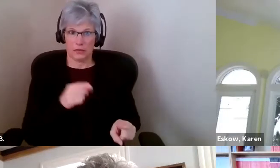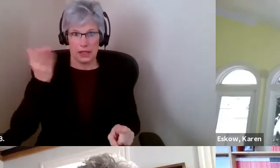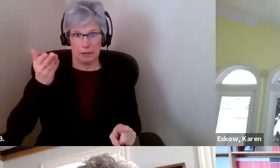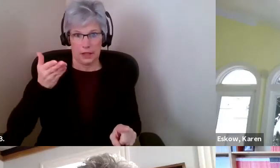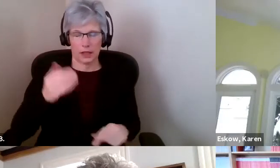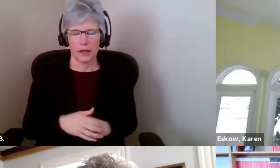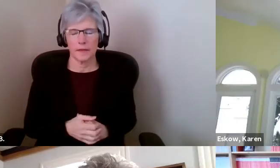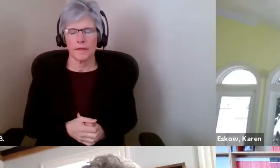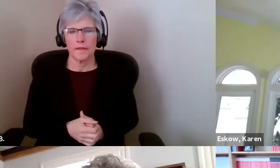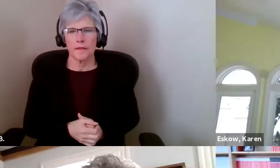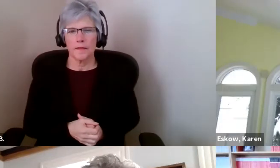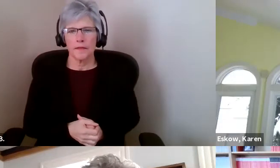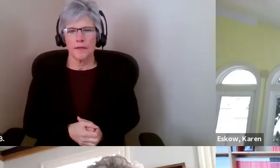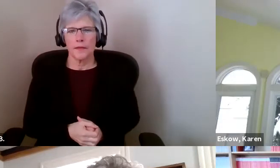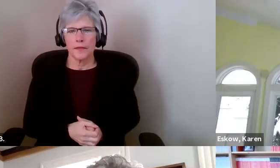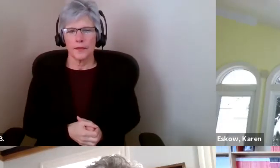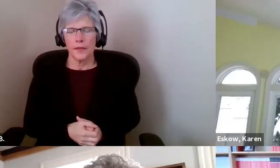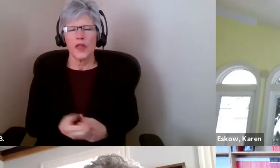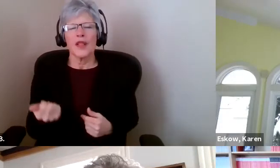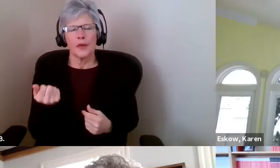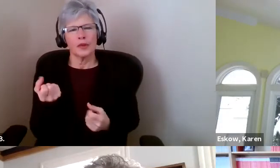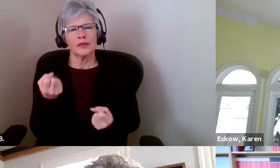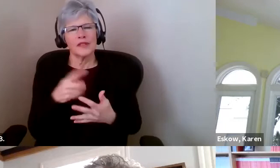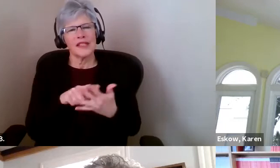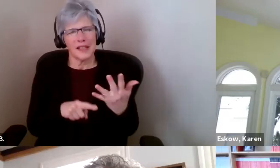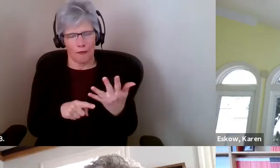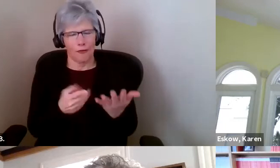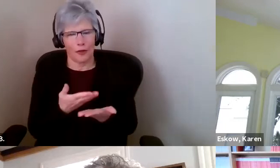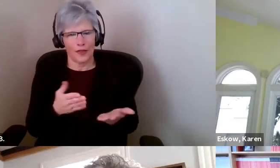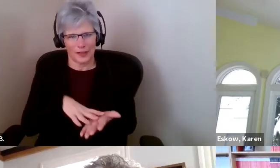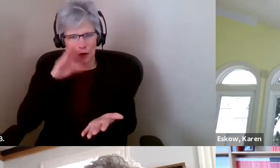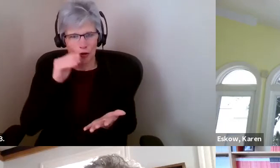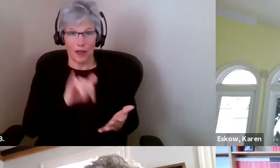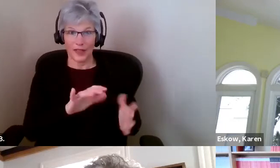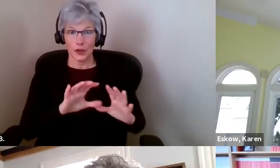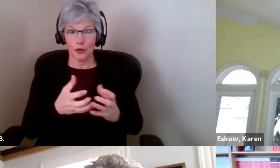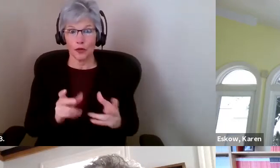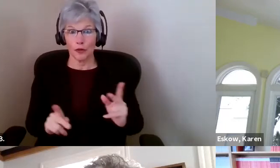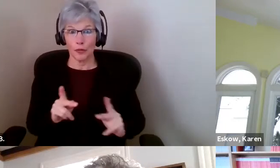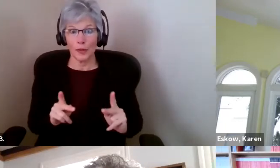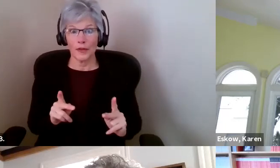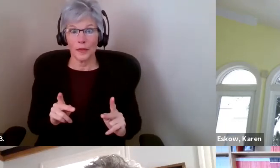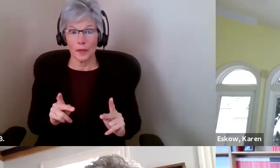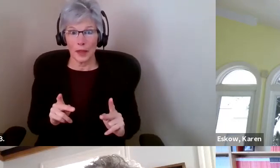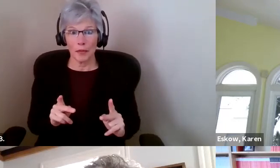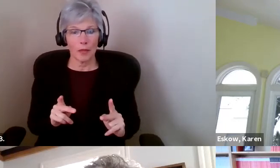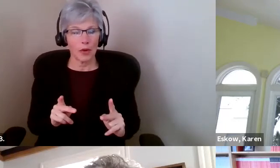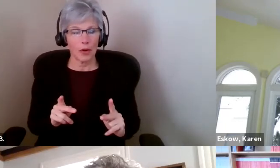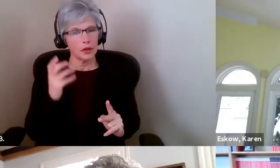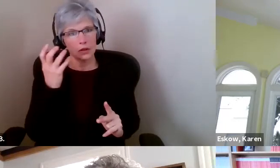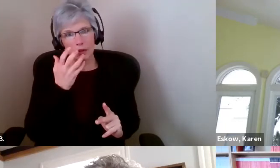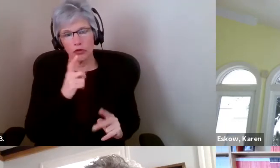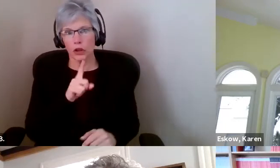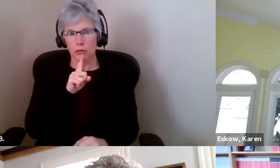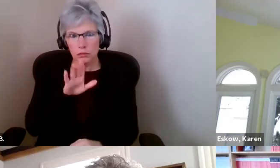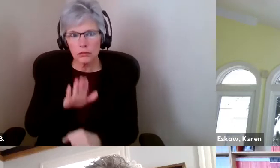takeaways, there were a number of takeaways. First of all, I found this group of people to be incredibly dedicated to the